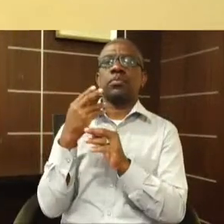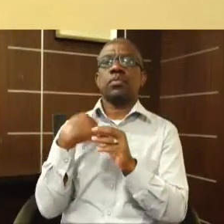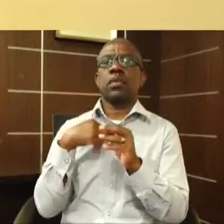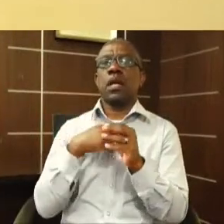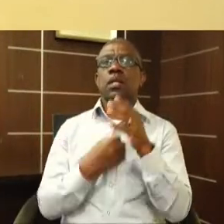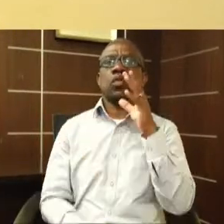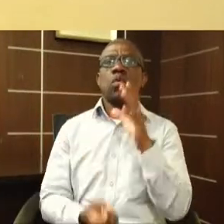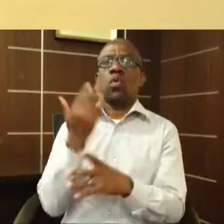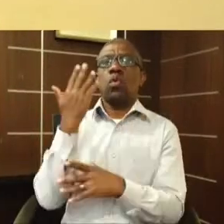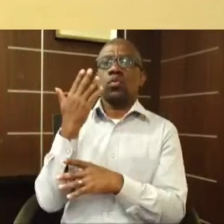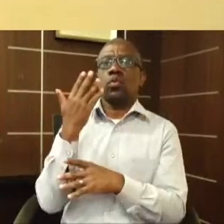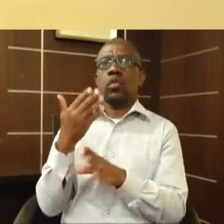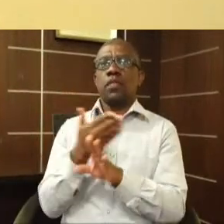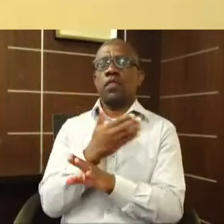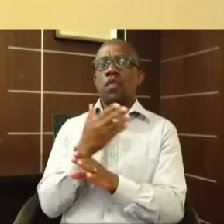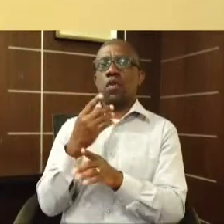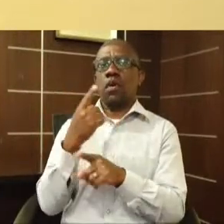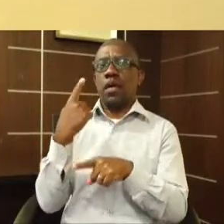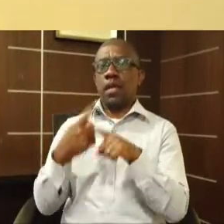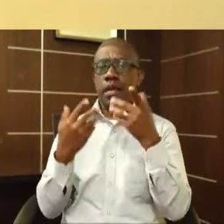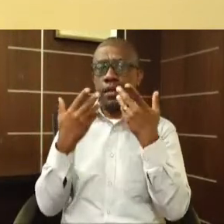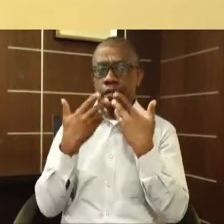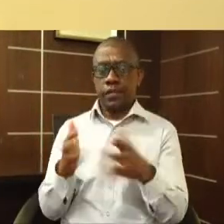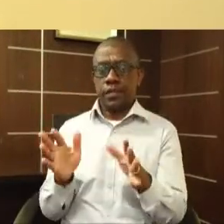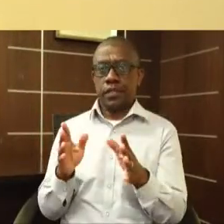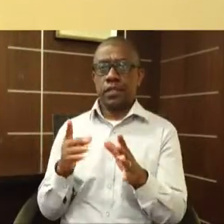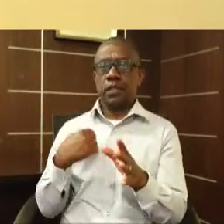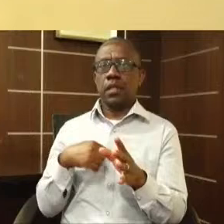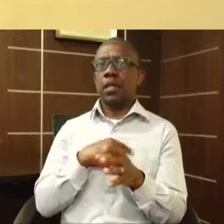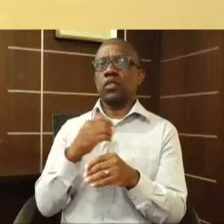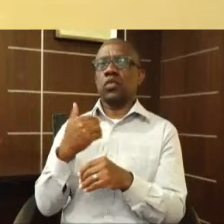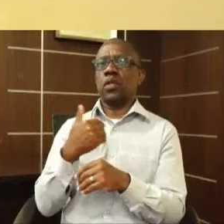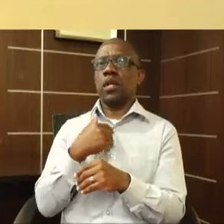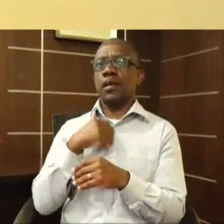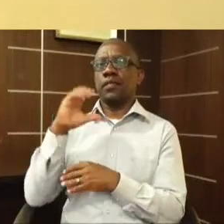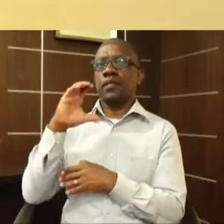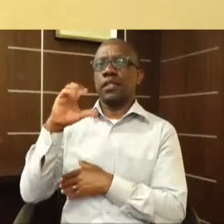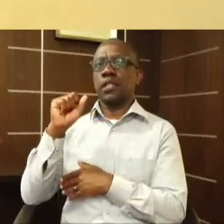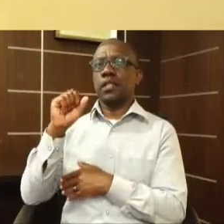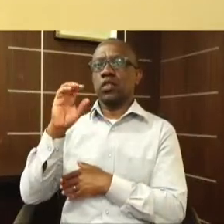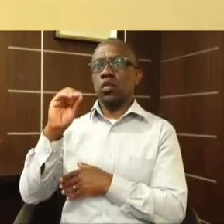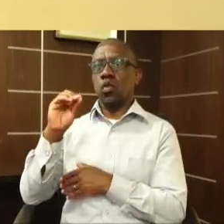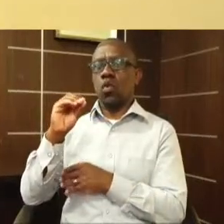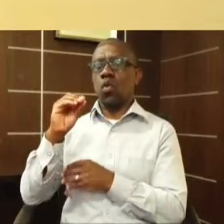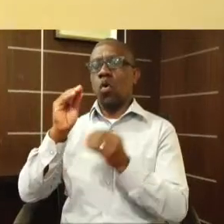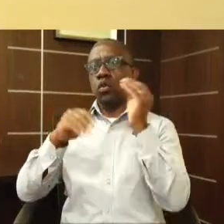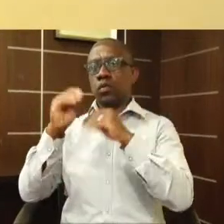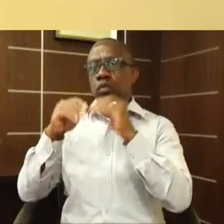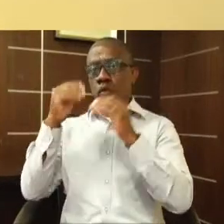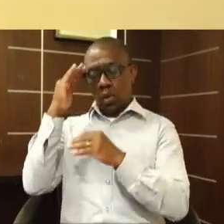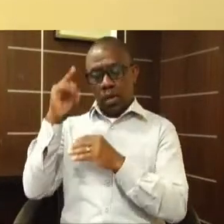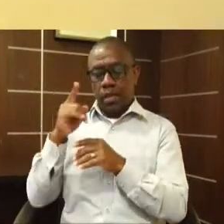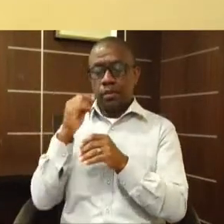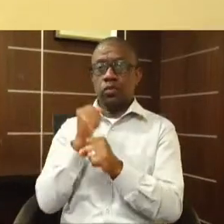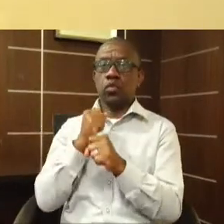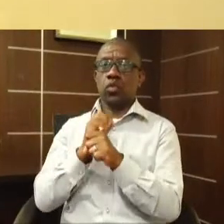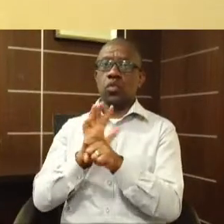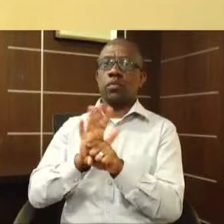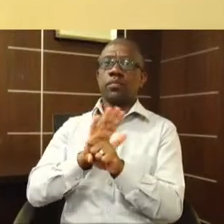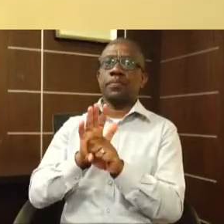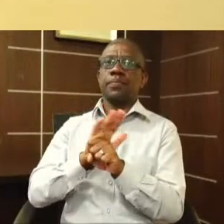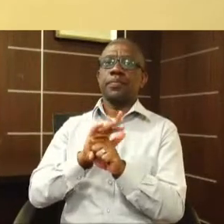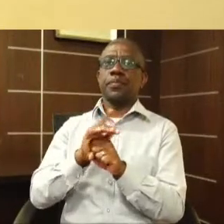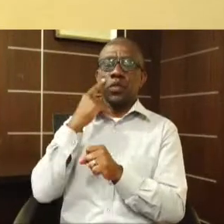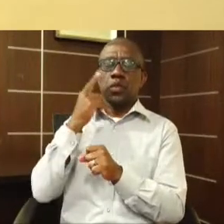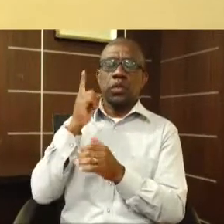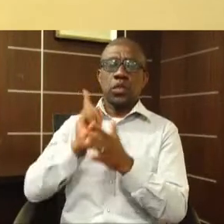year will be also be having the contribution of the CSOs, because they also do a lot in complementing what the government is doing as